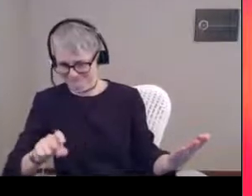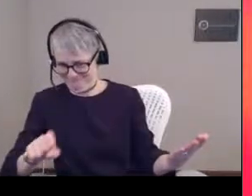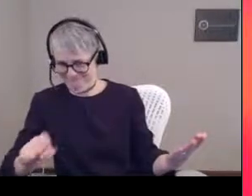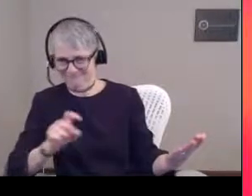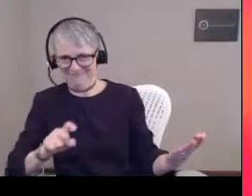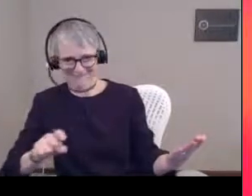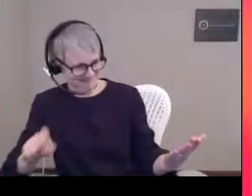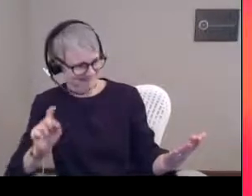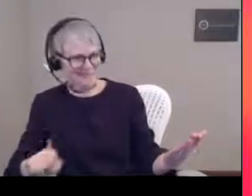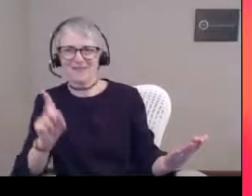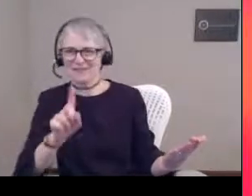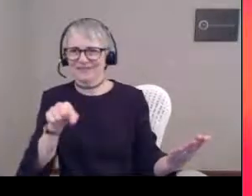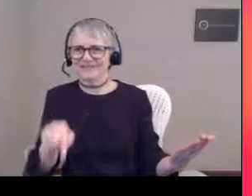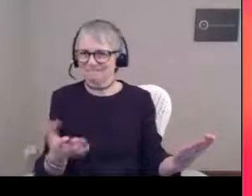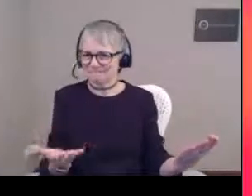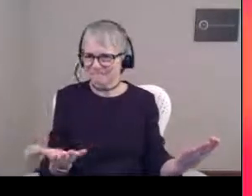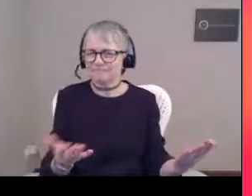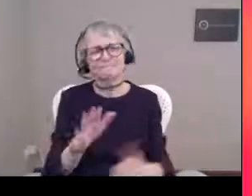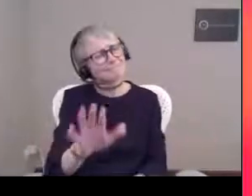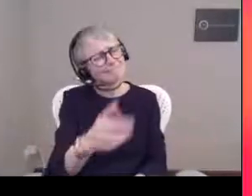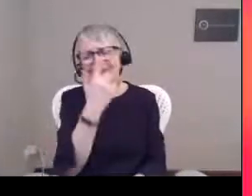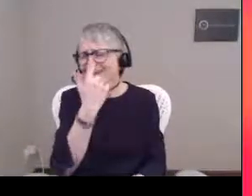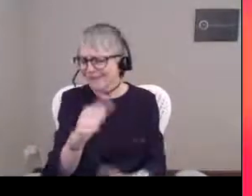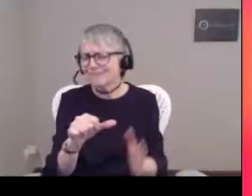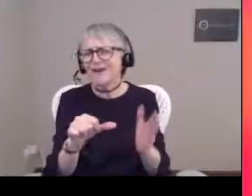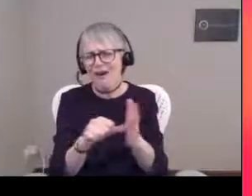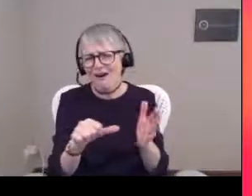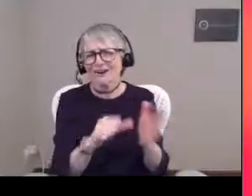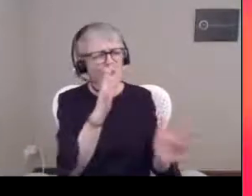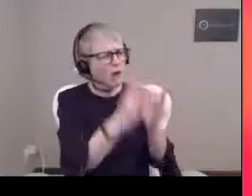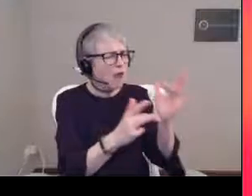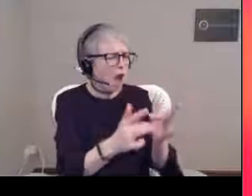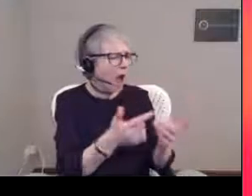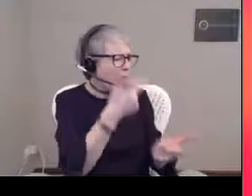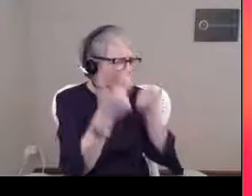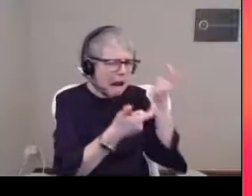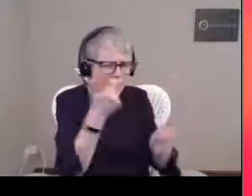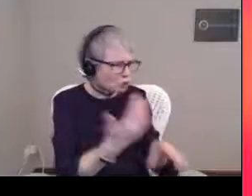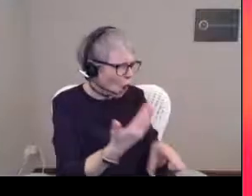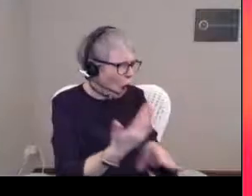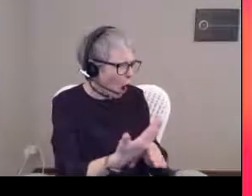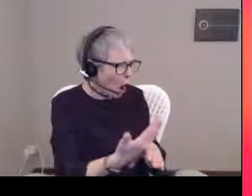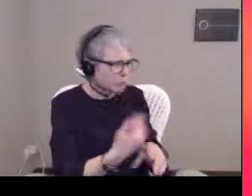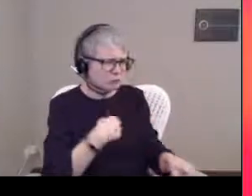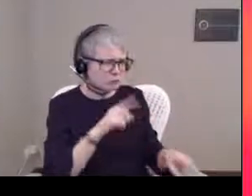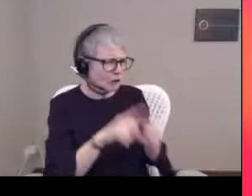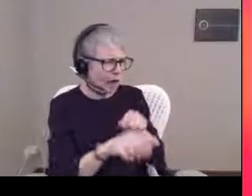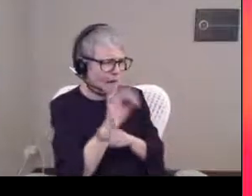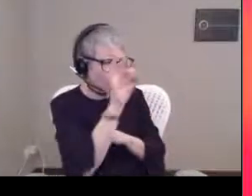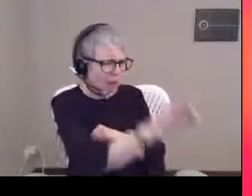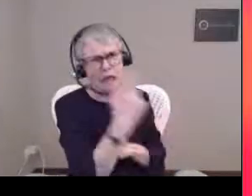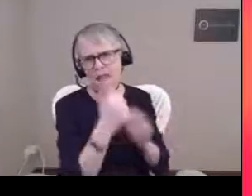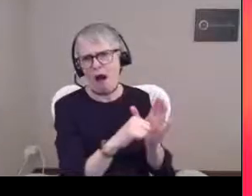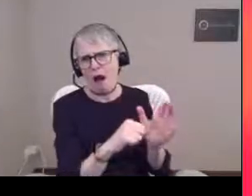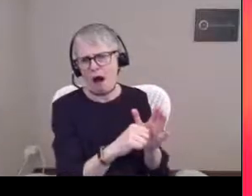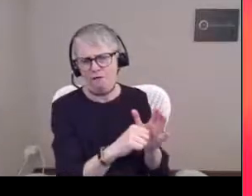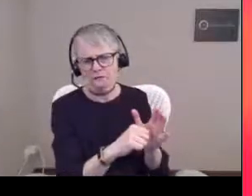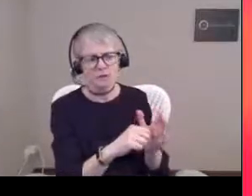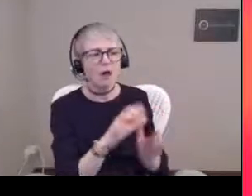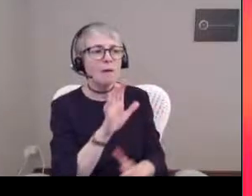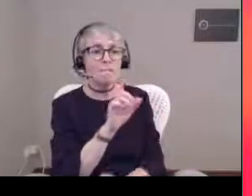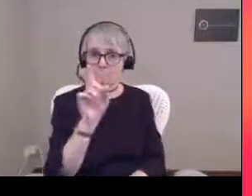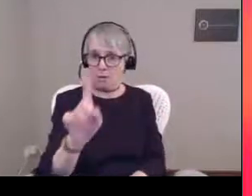applying for jobs is hard work in itself, isn't it? We know that. But if you can look at kind of what the company's doing, so if you're applying for an ITV